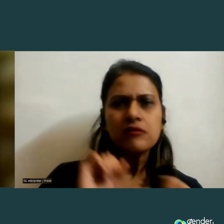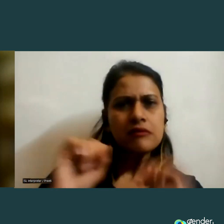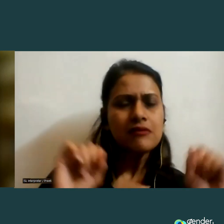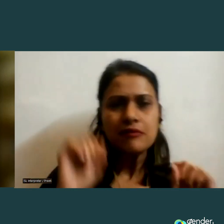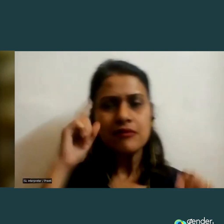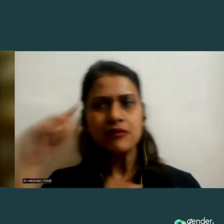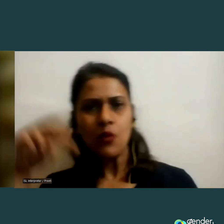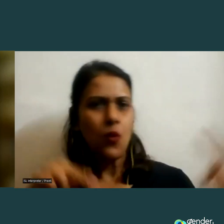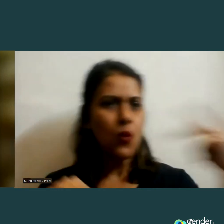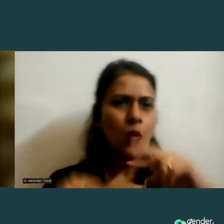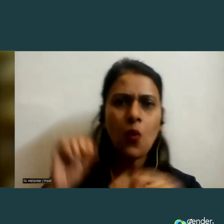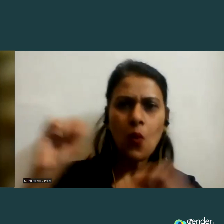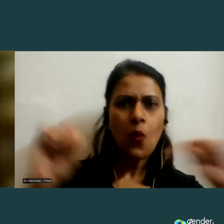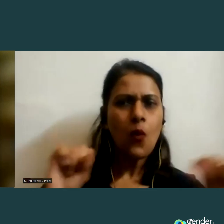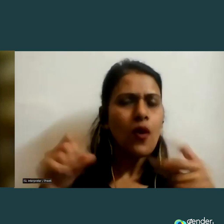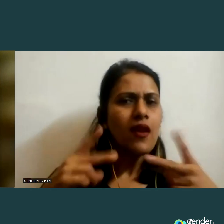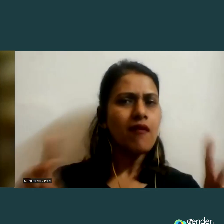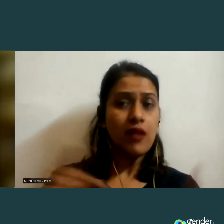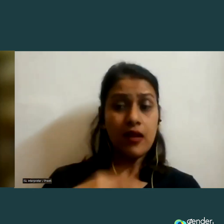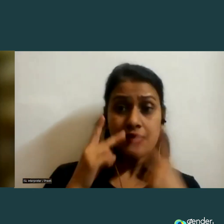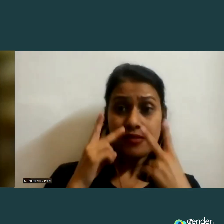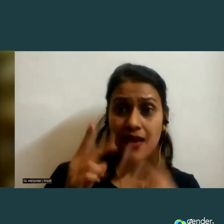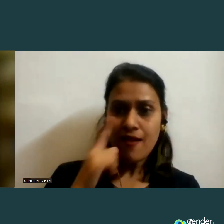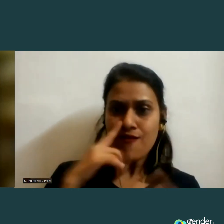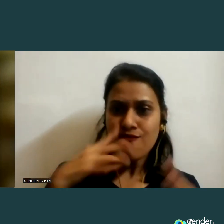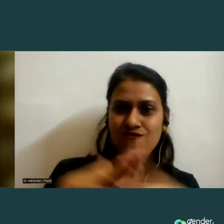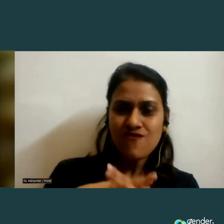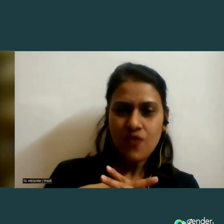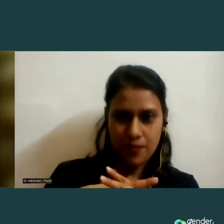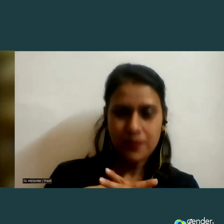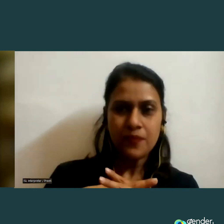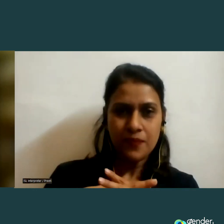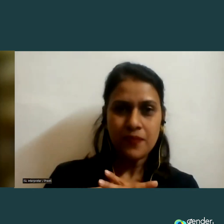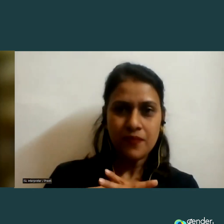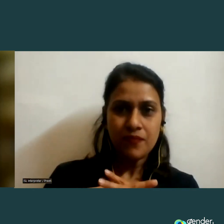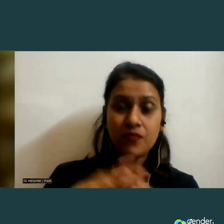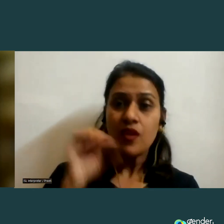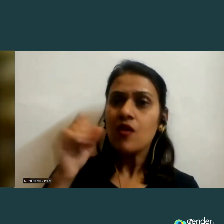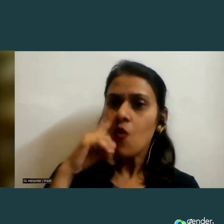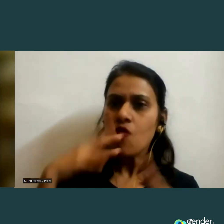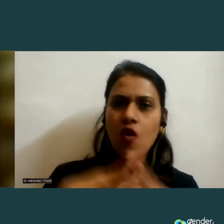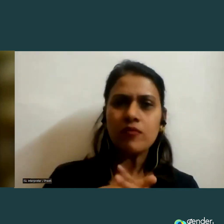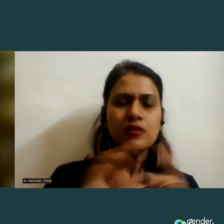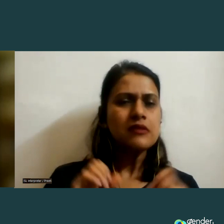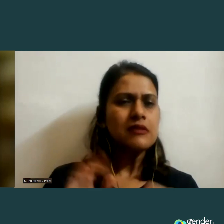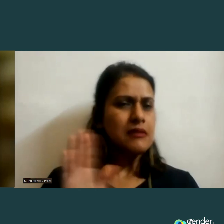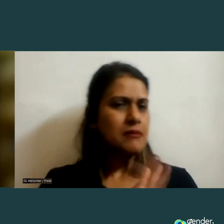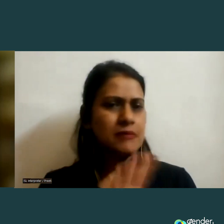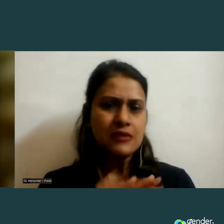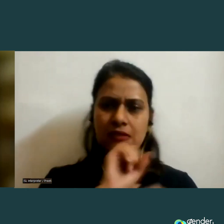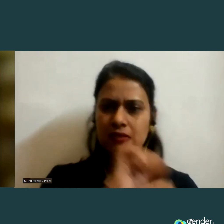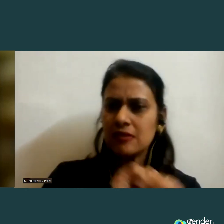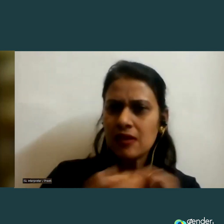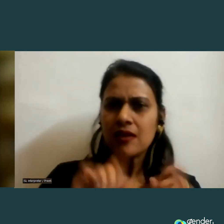very interesting to see how, especially women, have a say and occupy space,